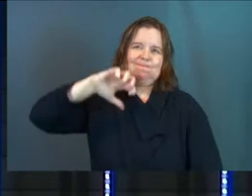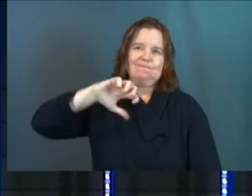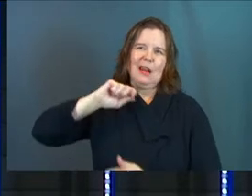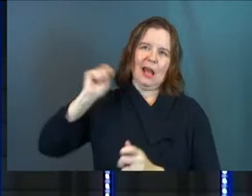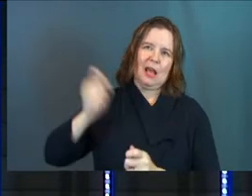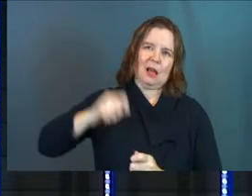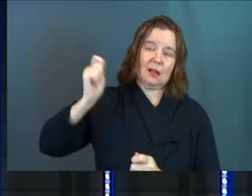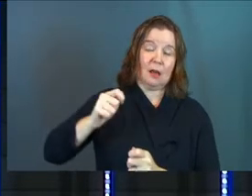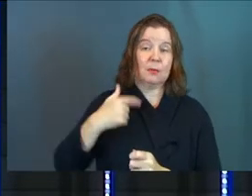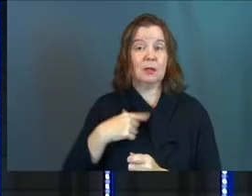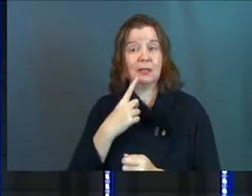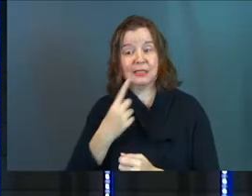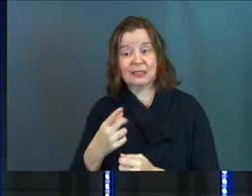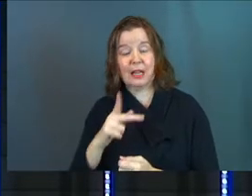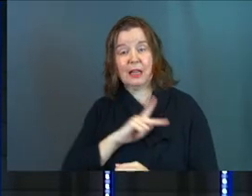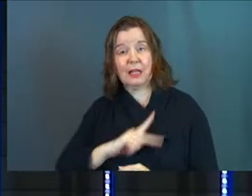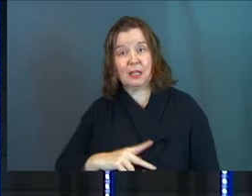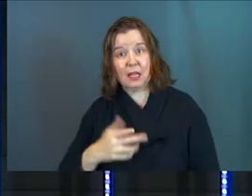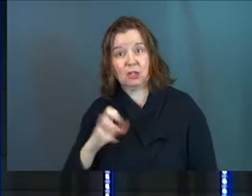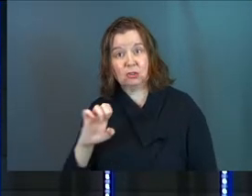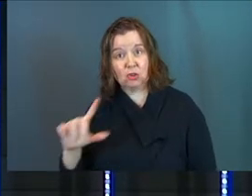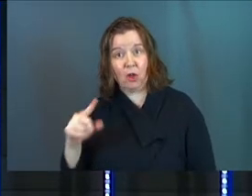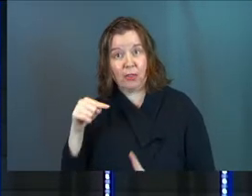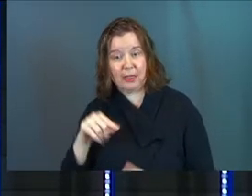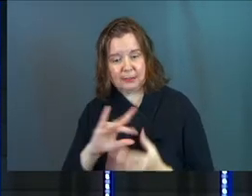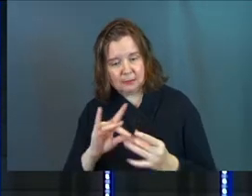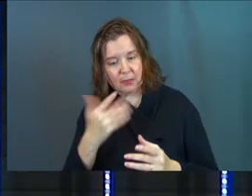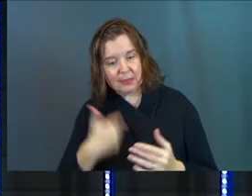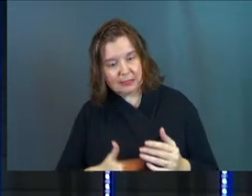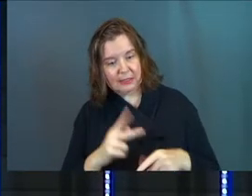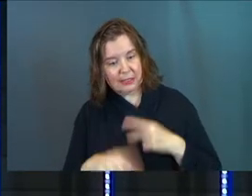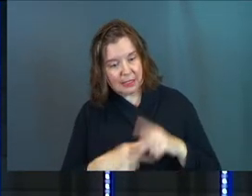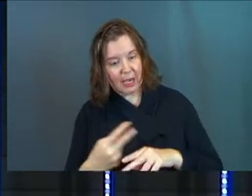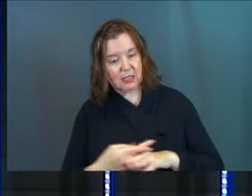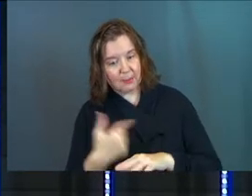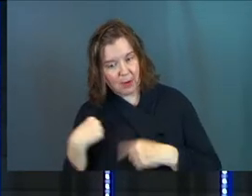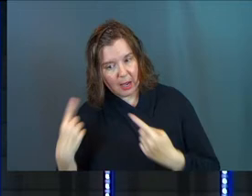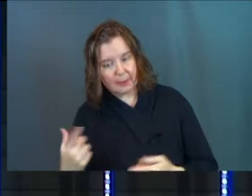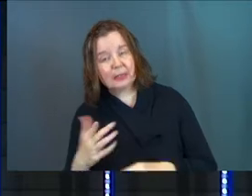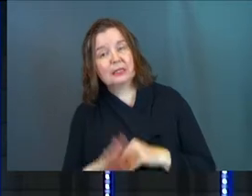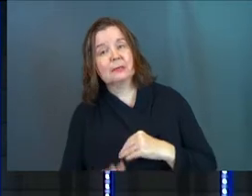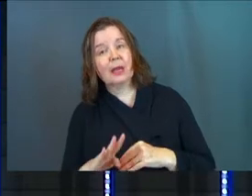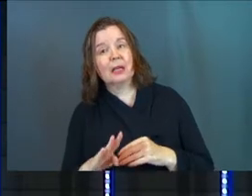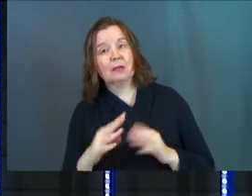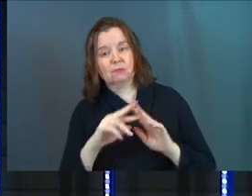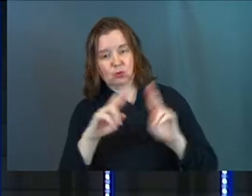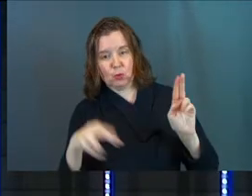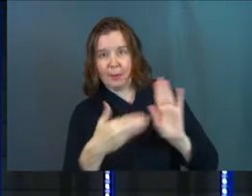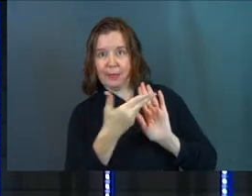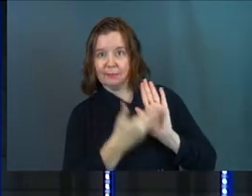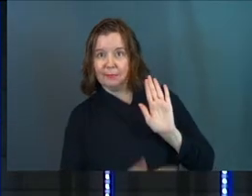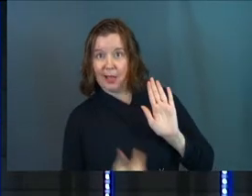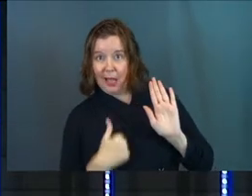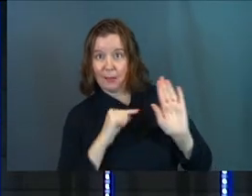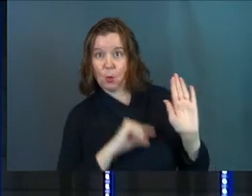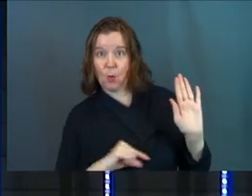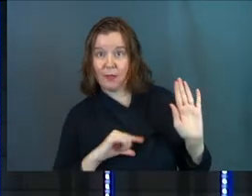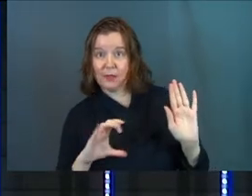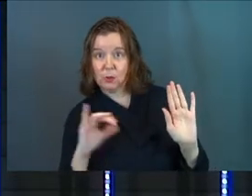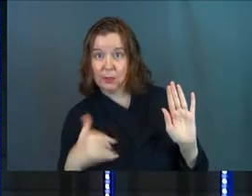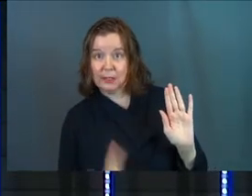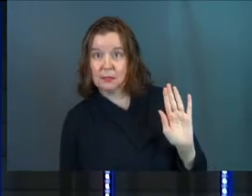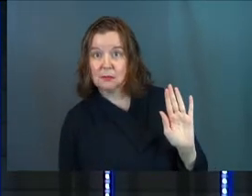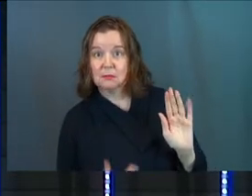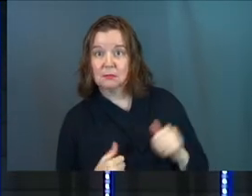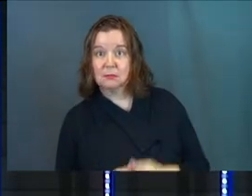I club it to death. Now he's telling King Saul this. He's saying, this is the kind of shepherd I am. He's basically rolling out his resume and said, I'm qualified to do